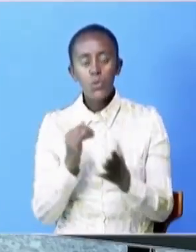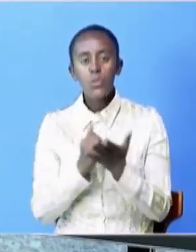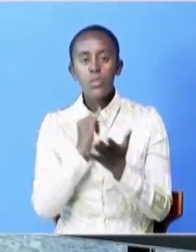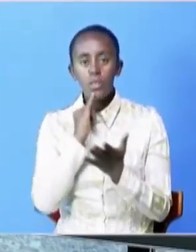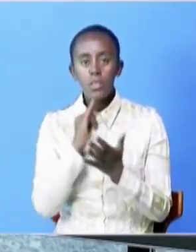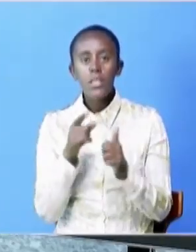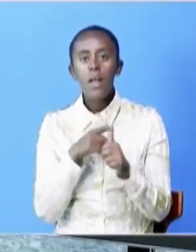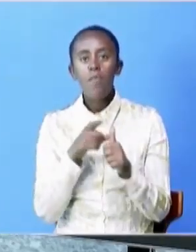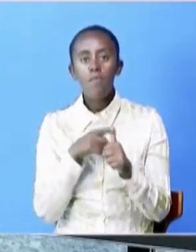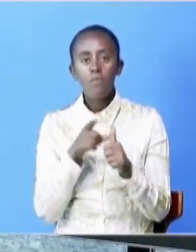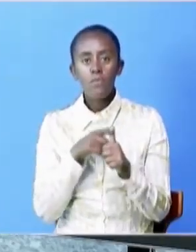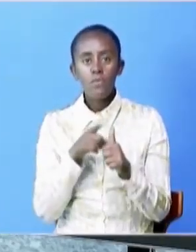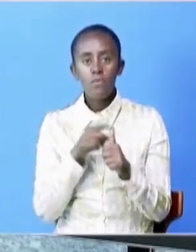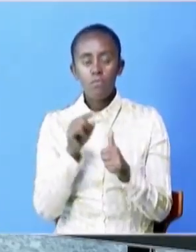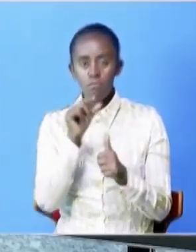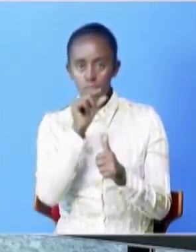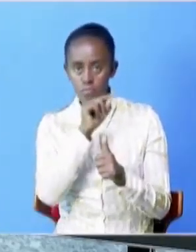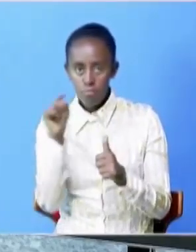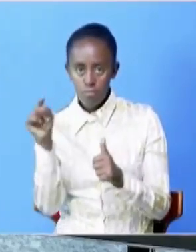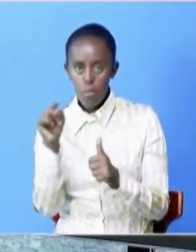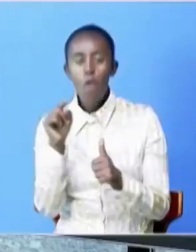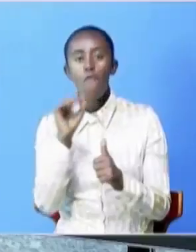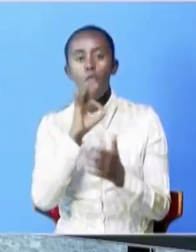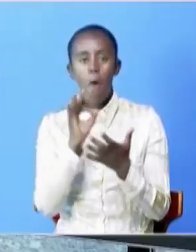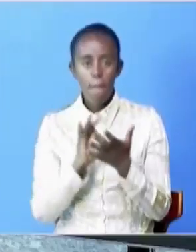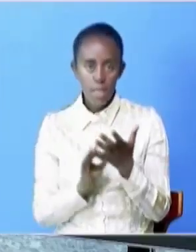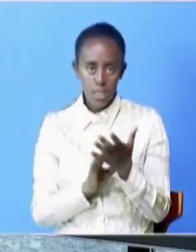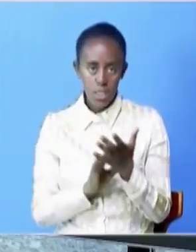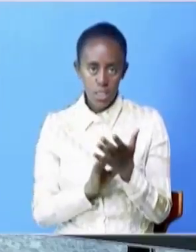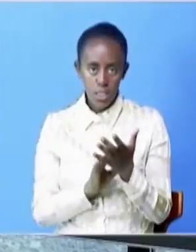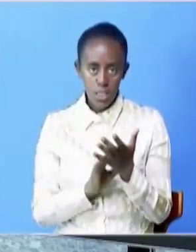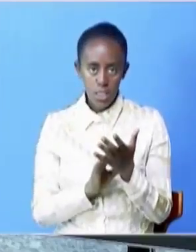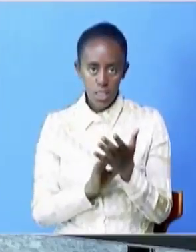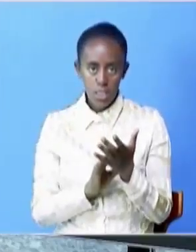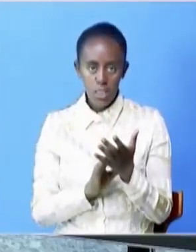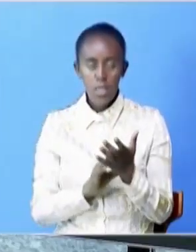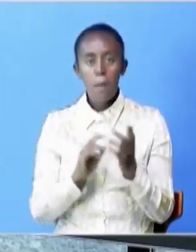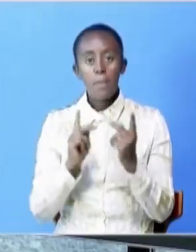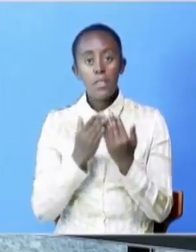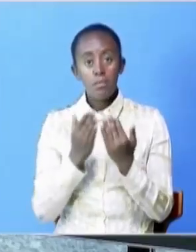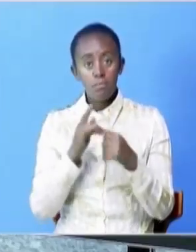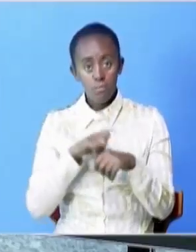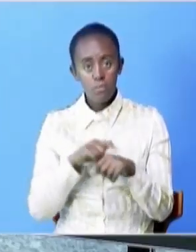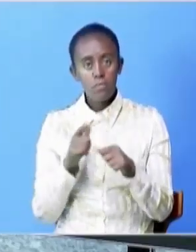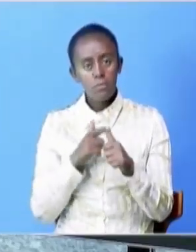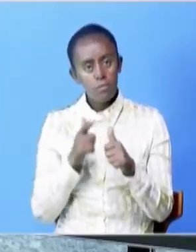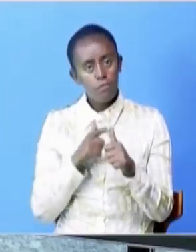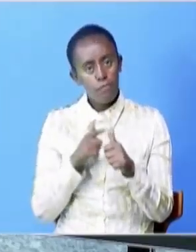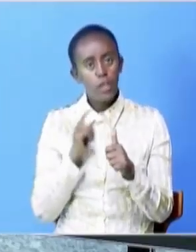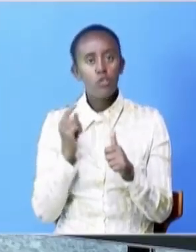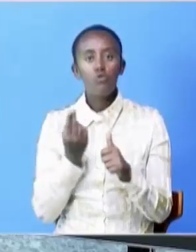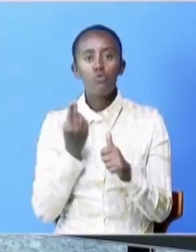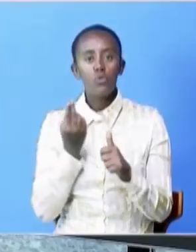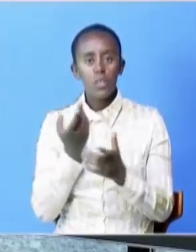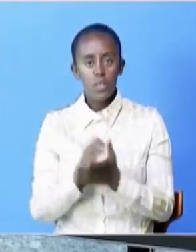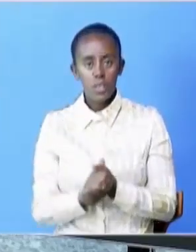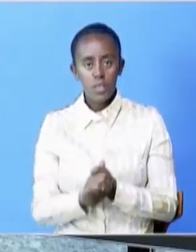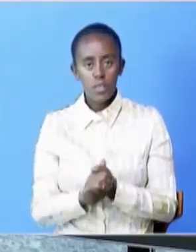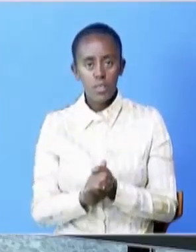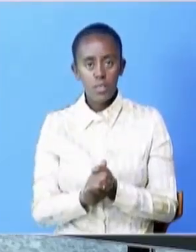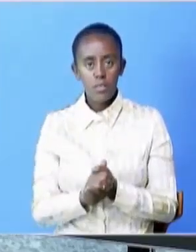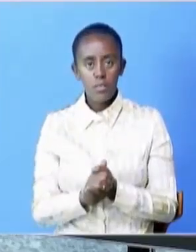the first in the line of forms. The simple present tense comes first, usually. And it